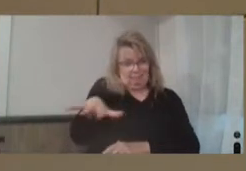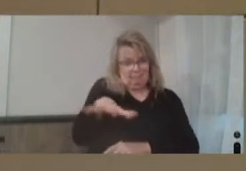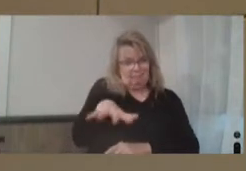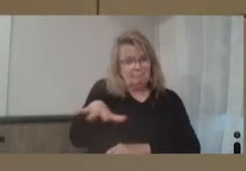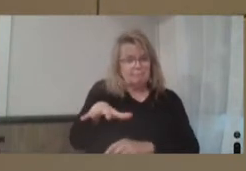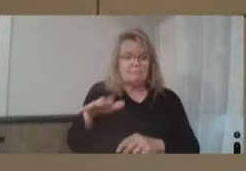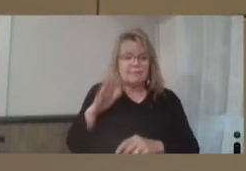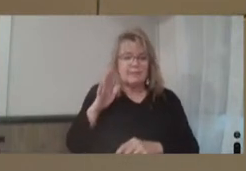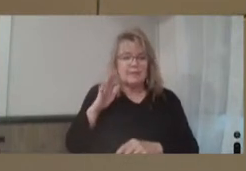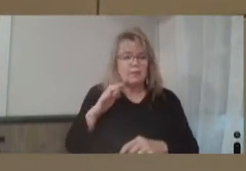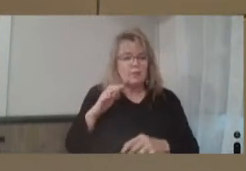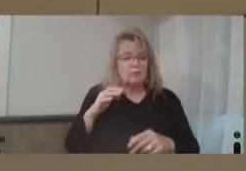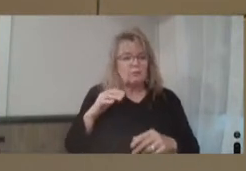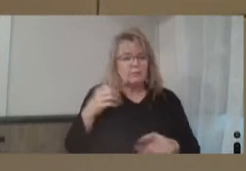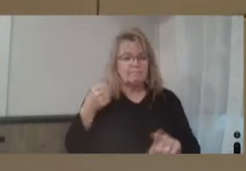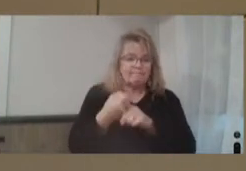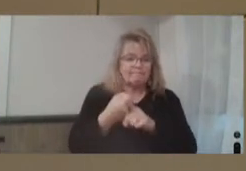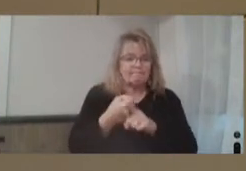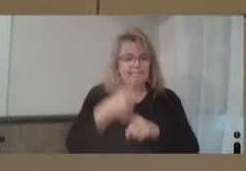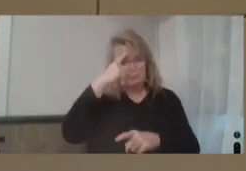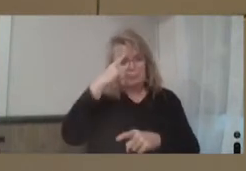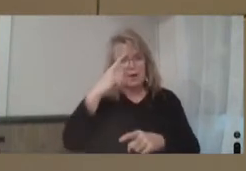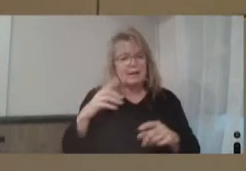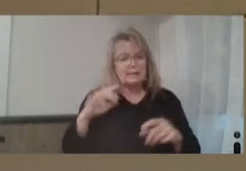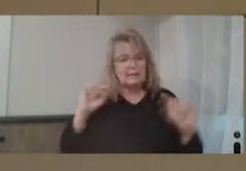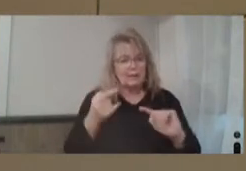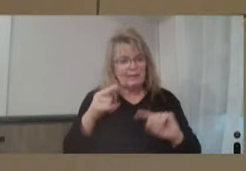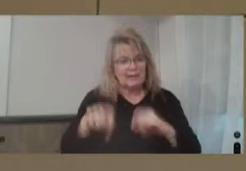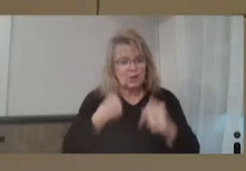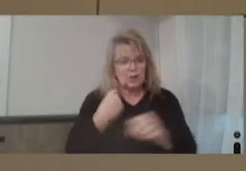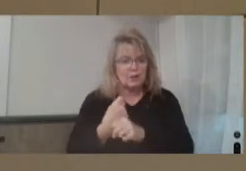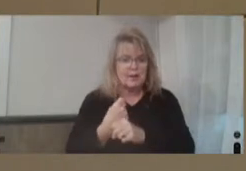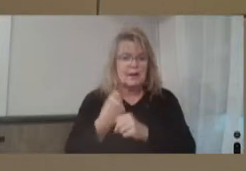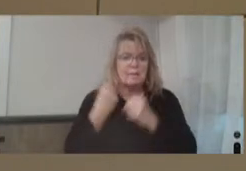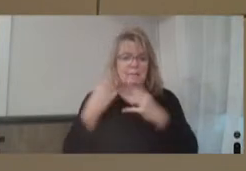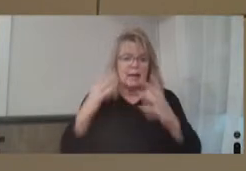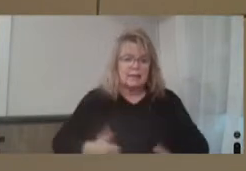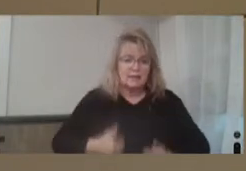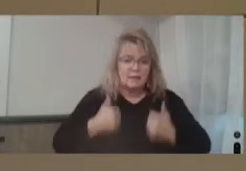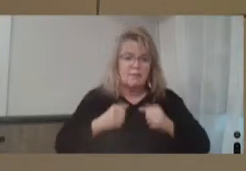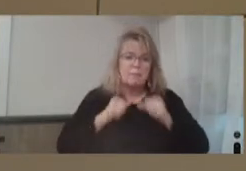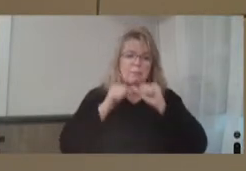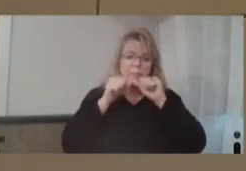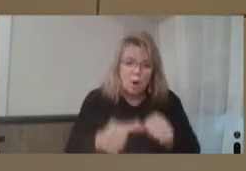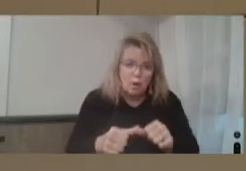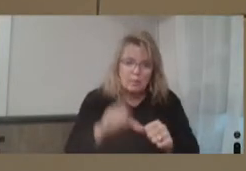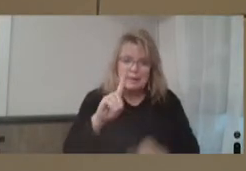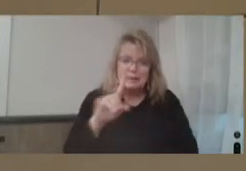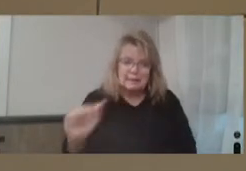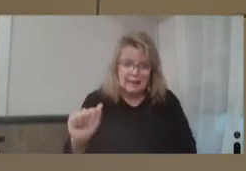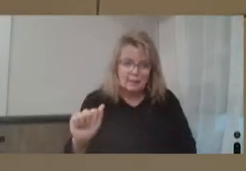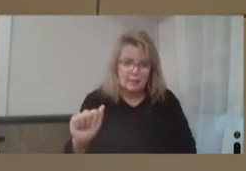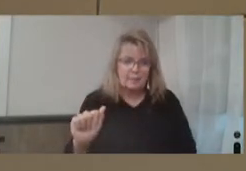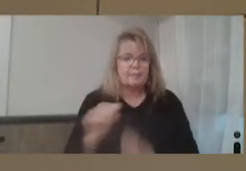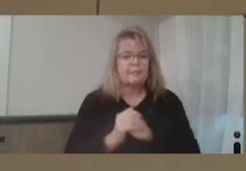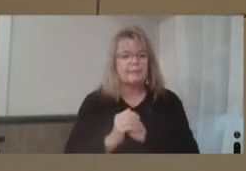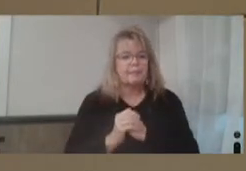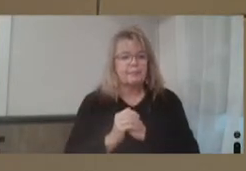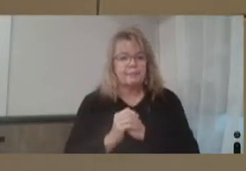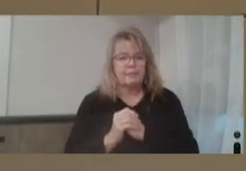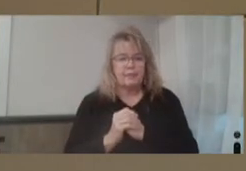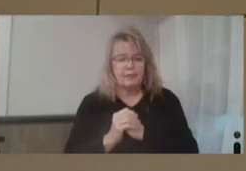injury this year, and many survivors will be left permanently disabled. And acquired brain